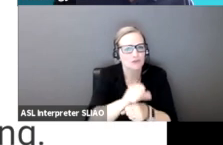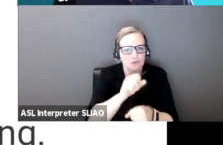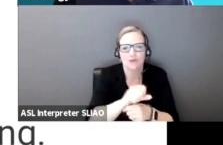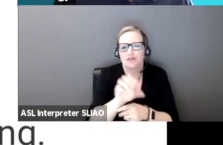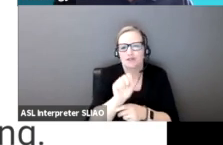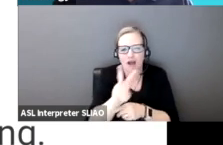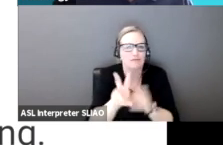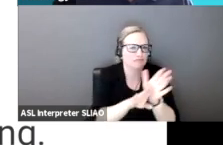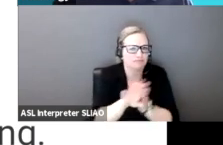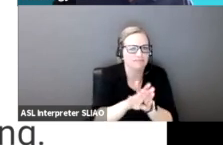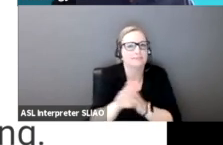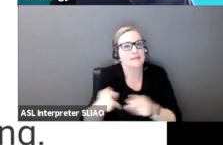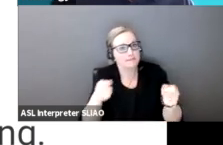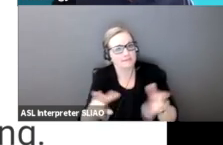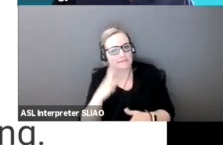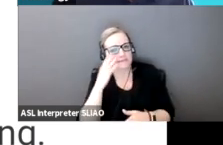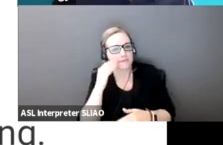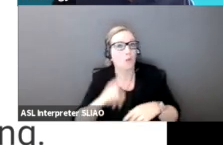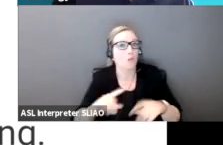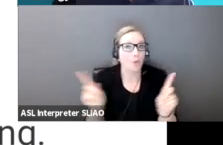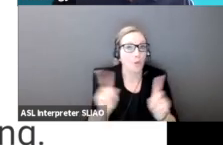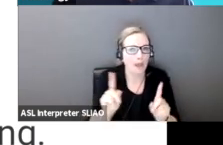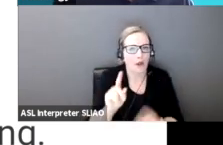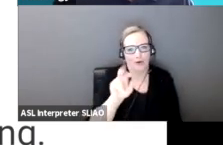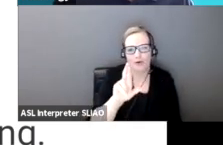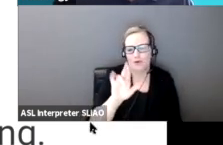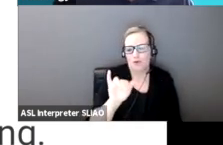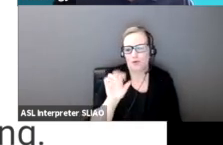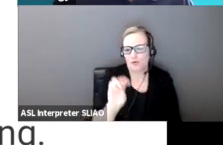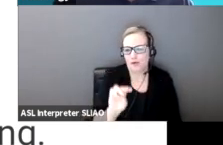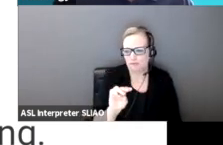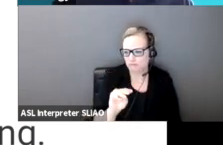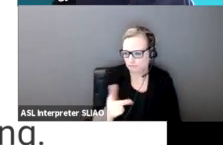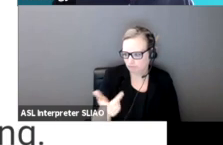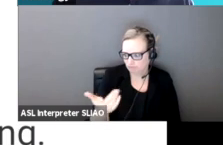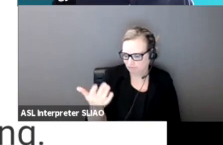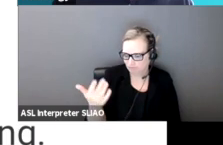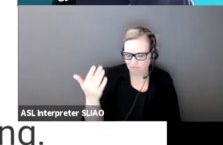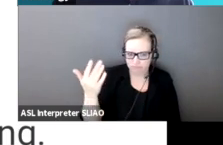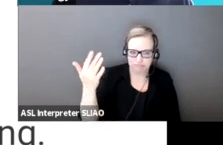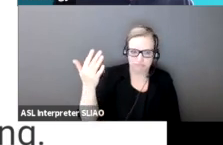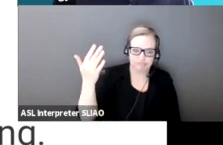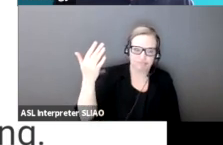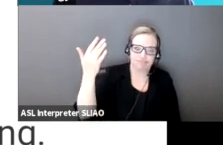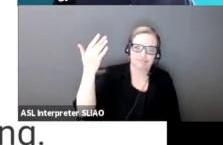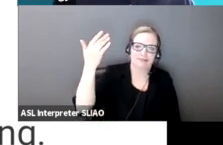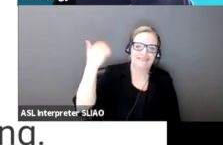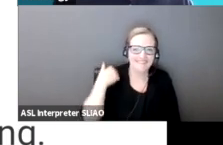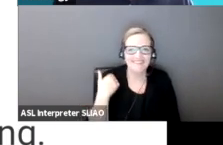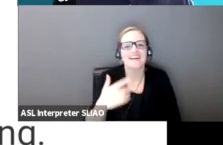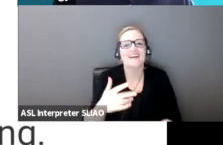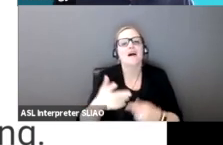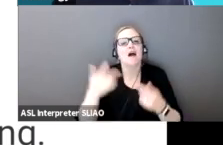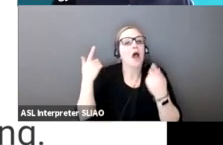was starting from back in the last century, actually. And